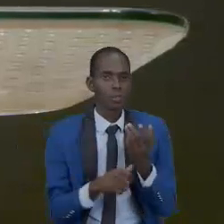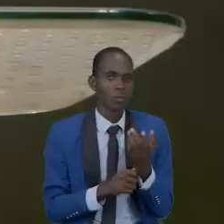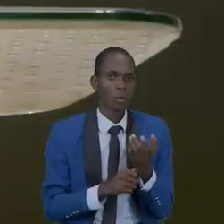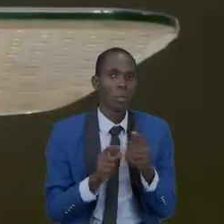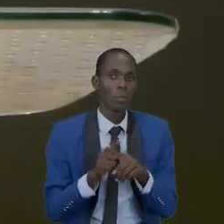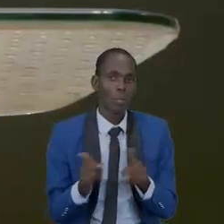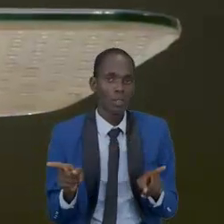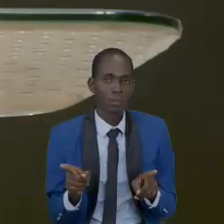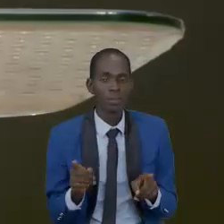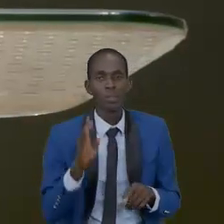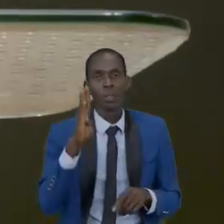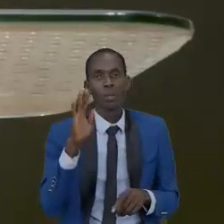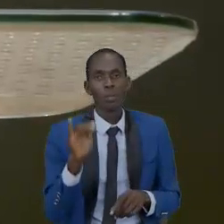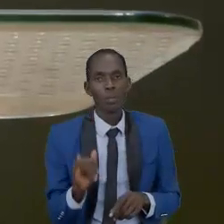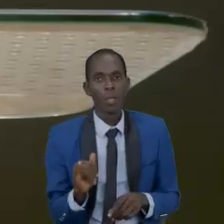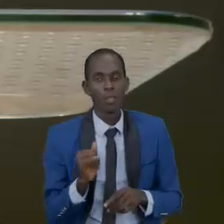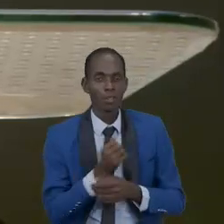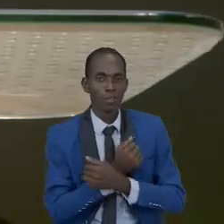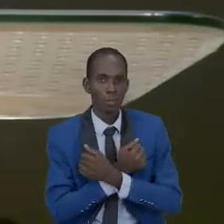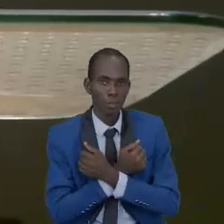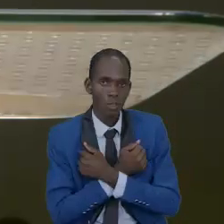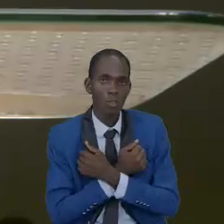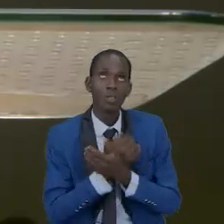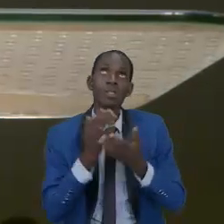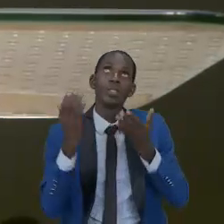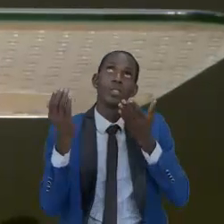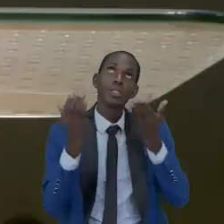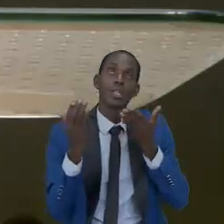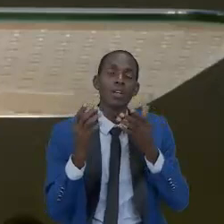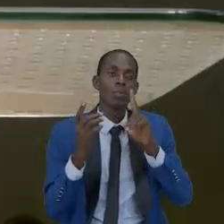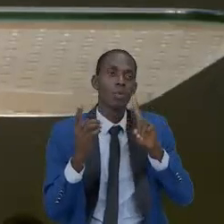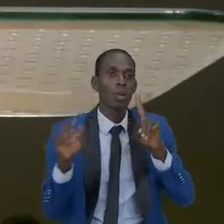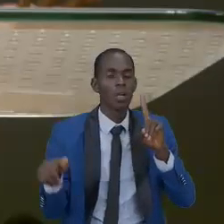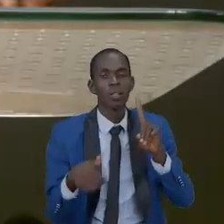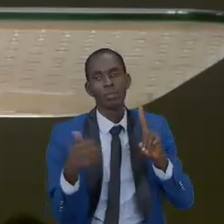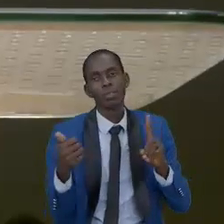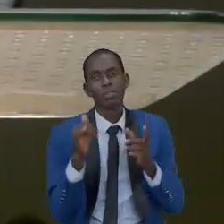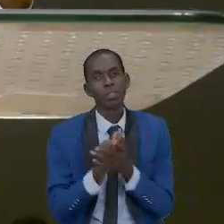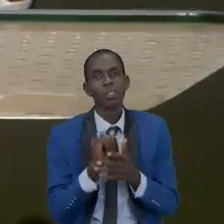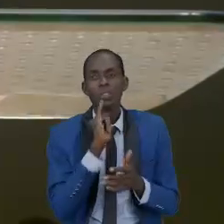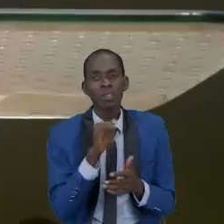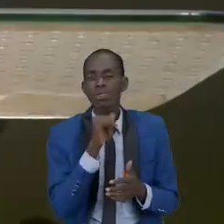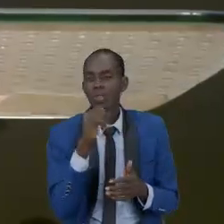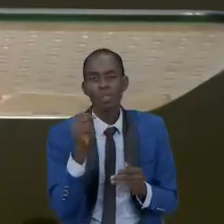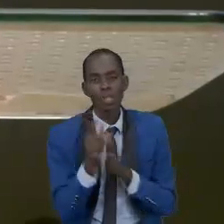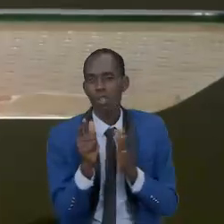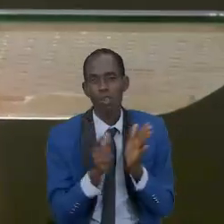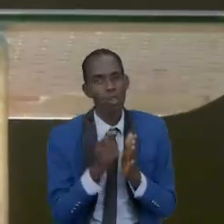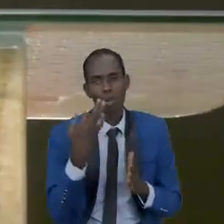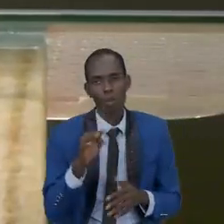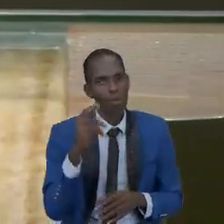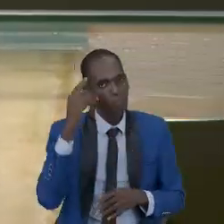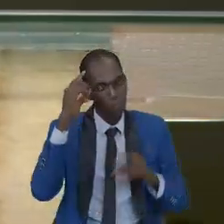but by love serve one another. That's not the law of Moses. This